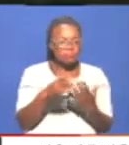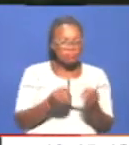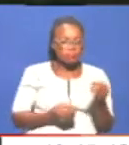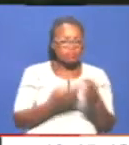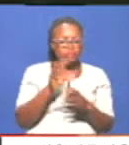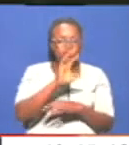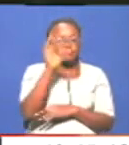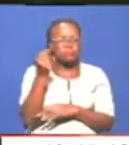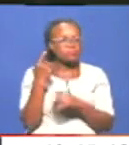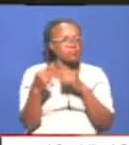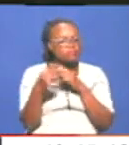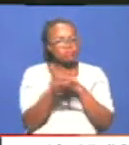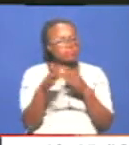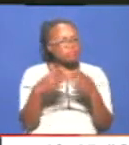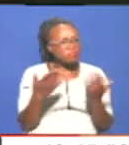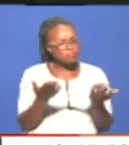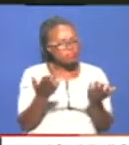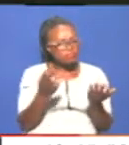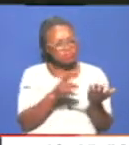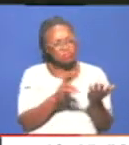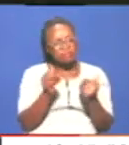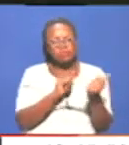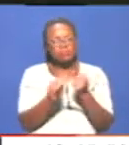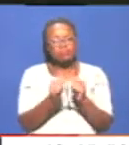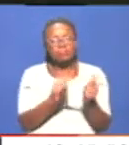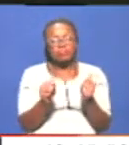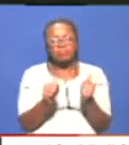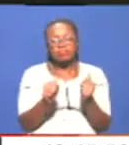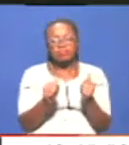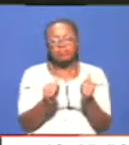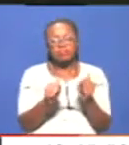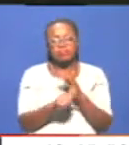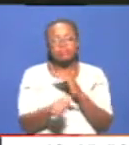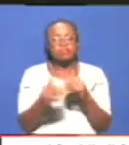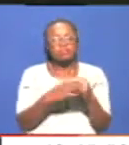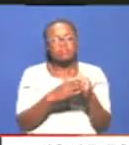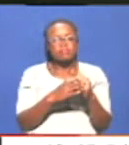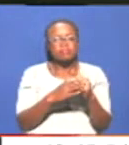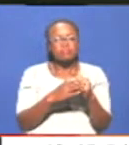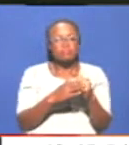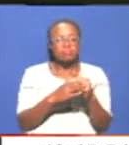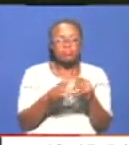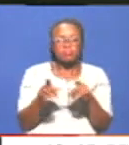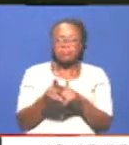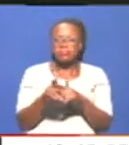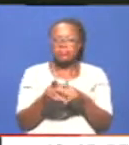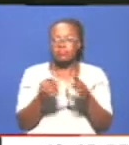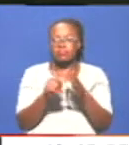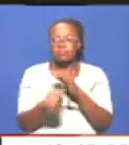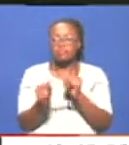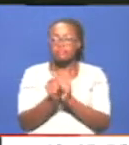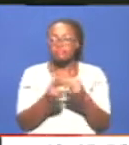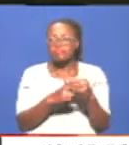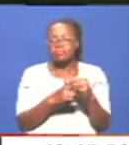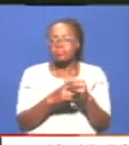your experiences? Because we saw that this competition had from the under 9 still to the under 18s. Yeah, under 17. And the under 17.